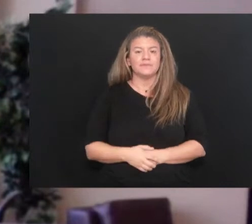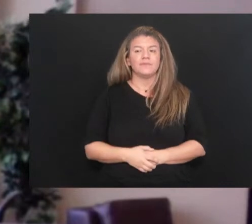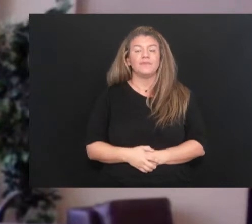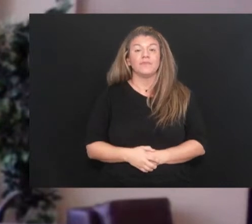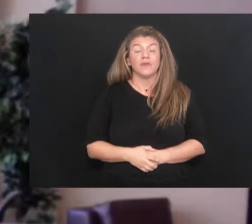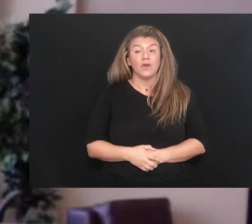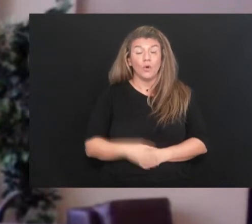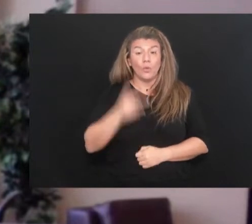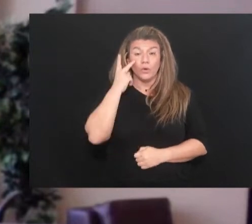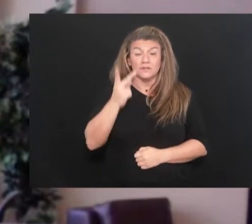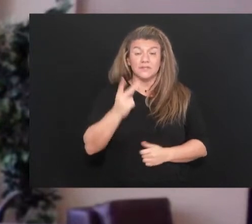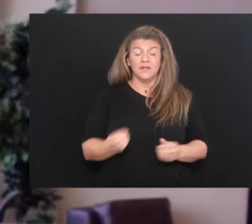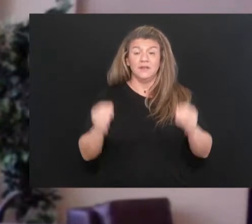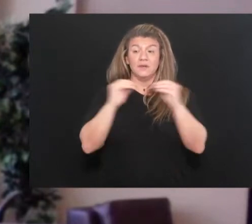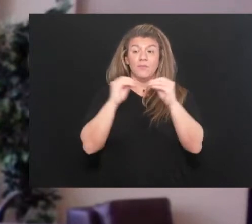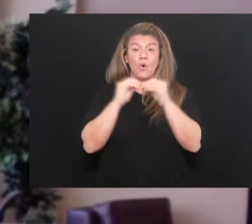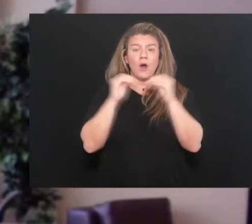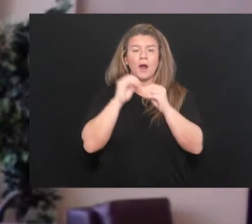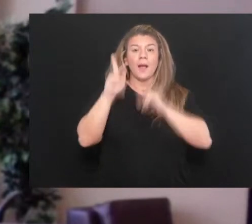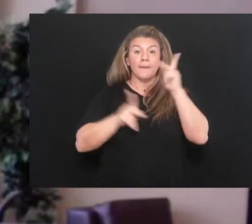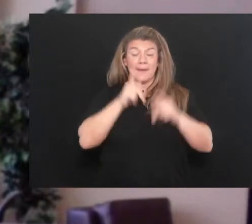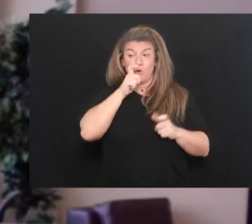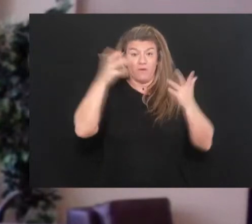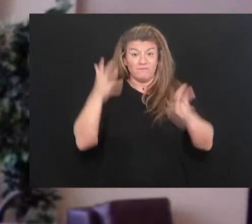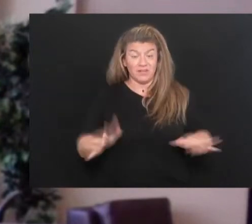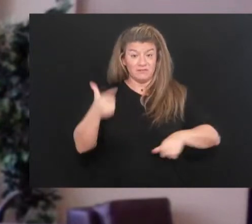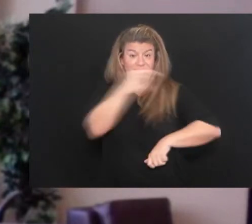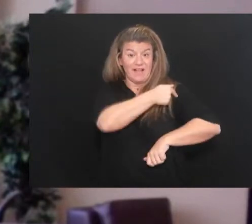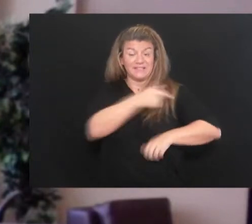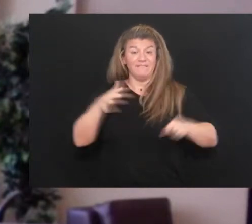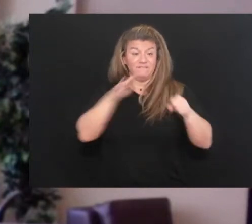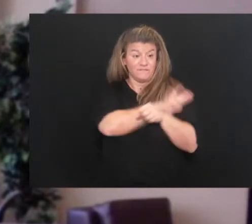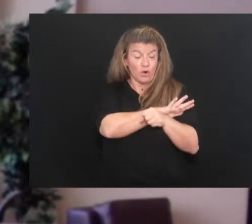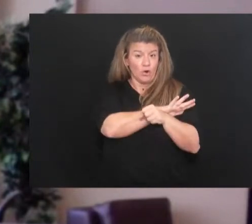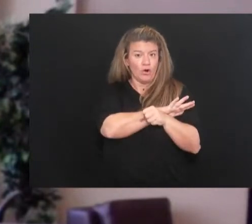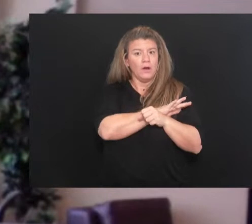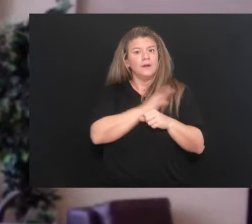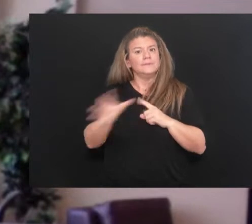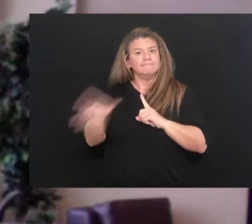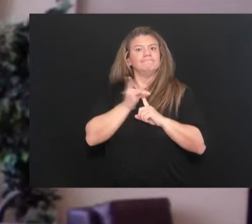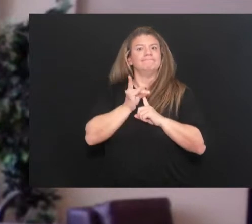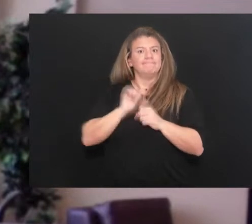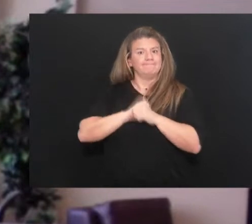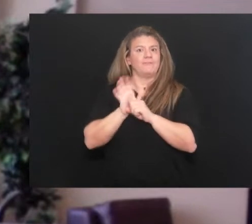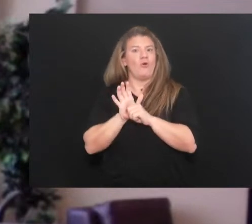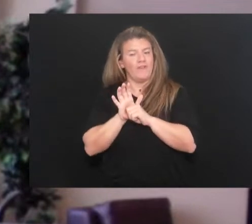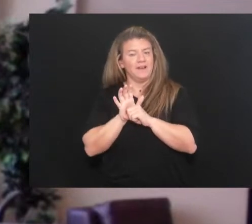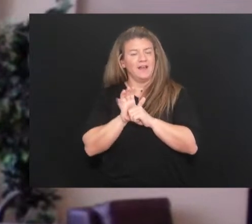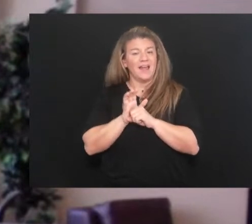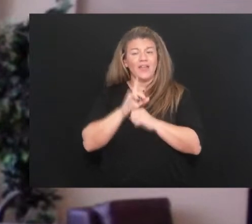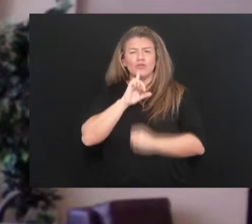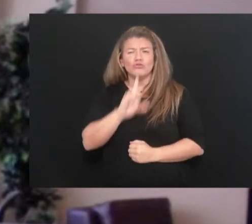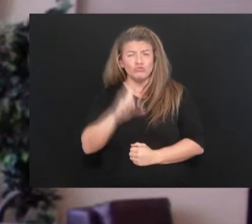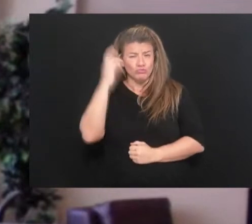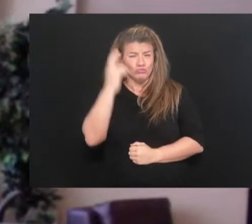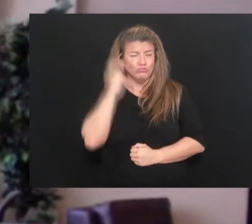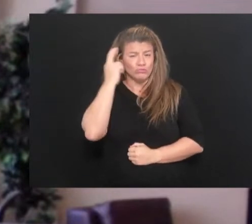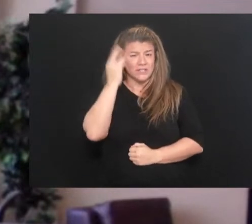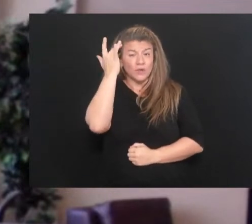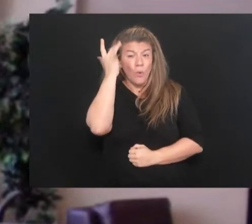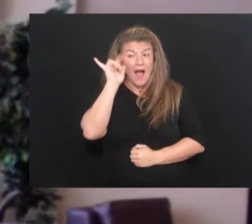starting to see more vaccine breakthroughs, and he gave the, I think, absolute true reason why that's so.